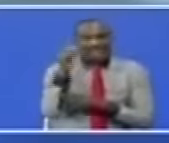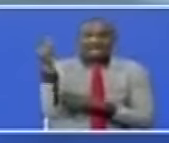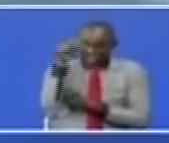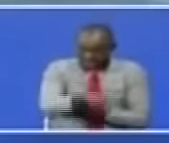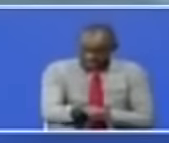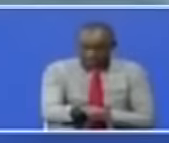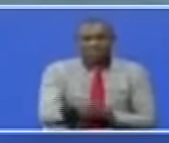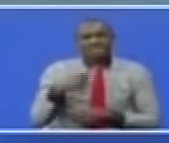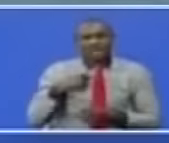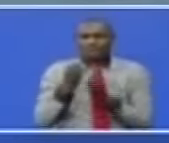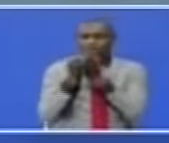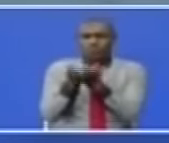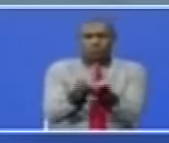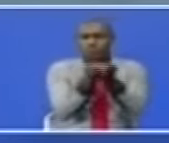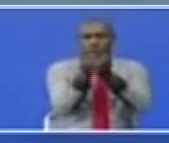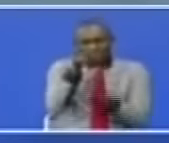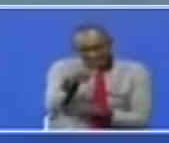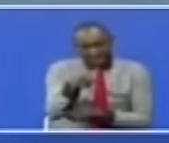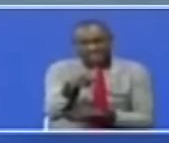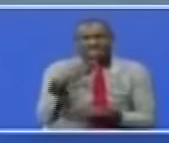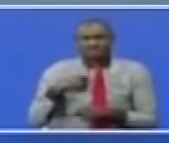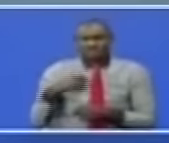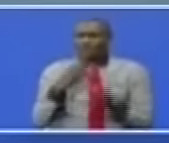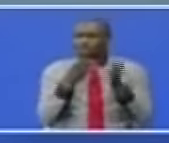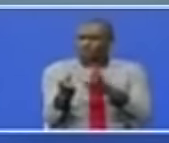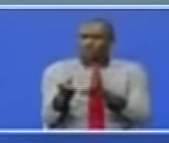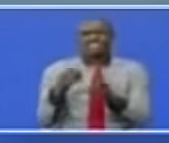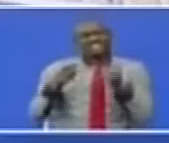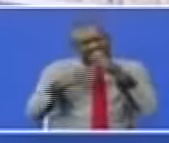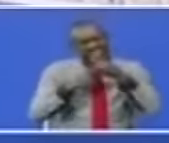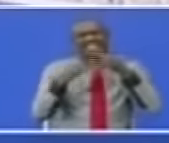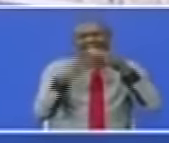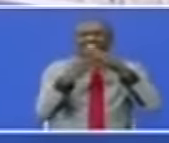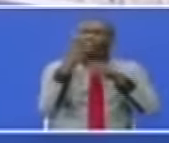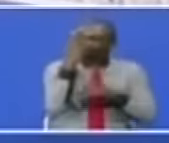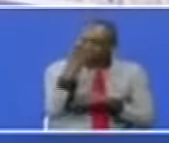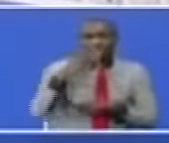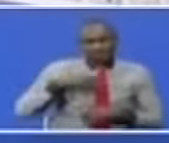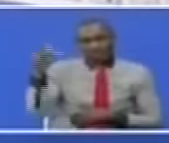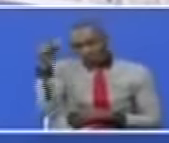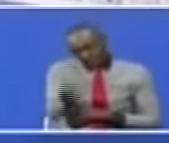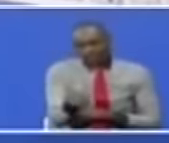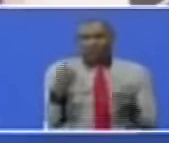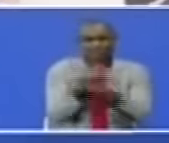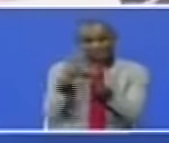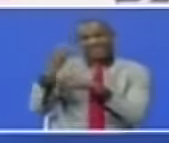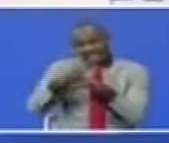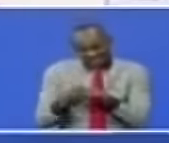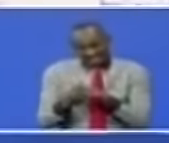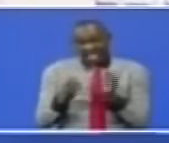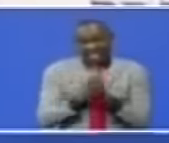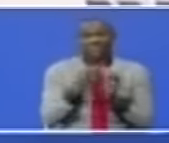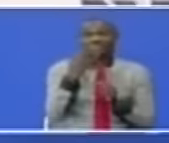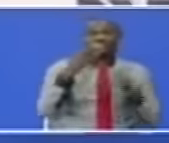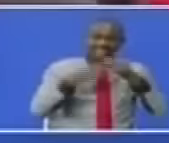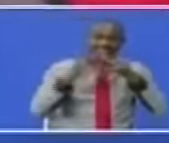with great enchantment. The state-of-the-art ship knocked the port, carrying 684 tourists from the European countries and some